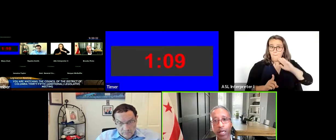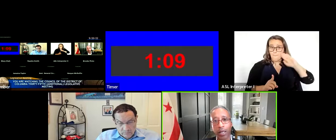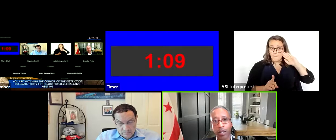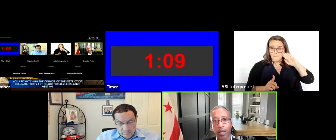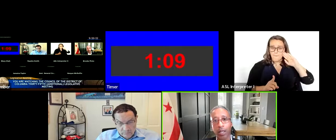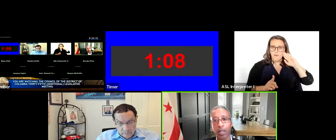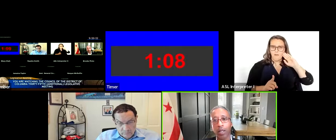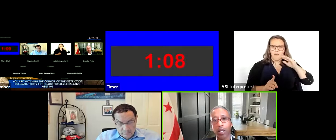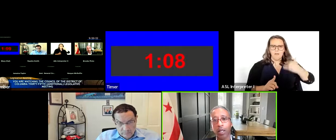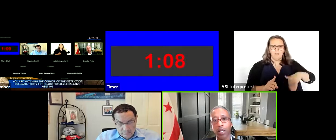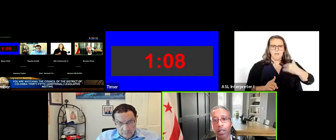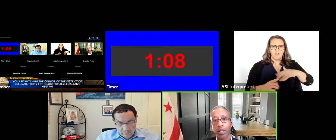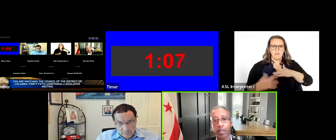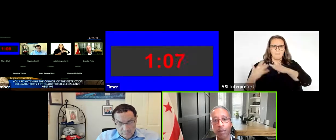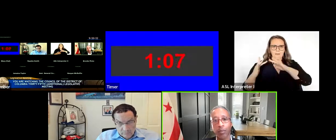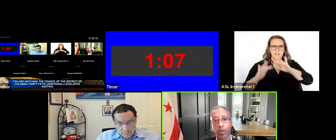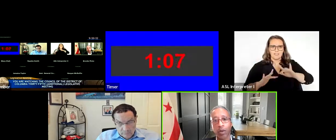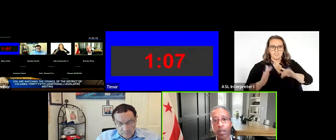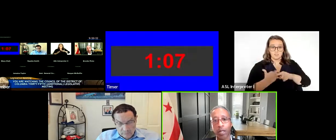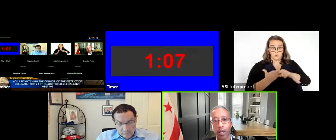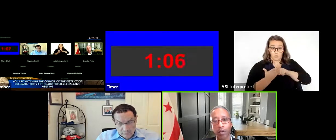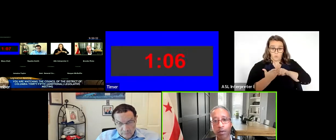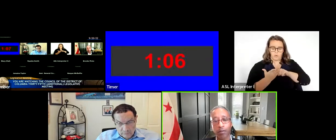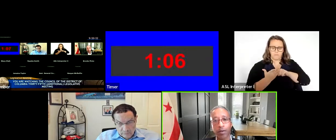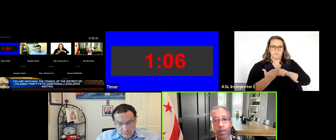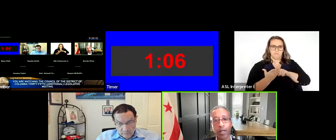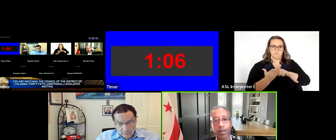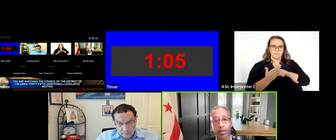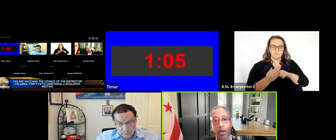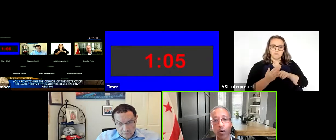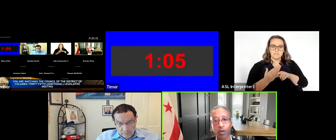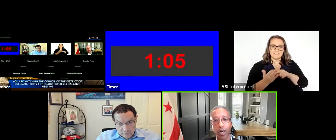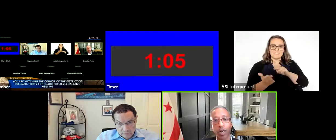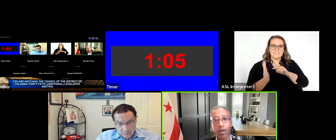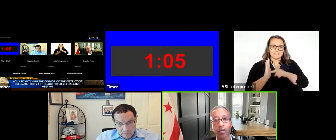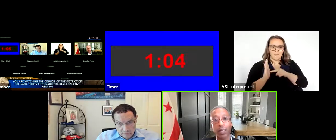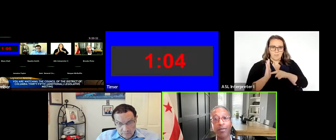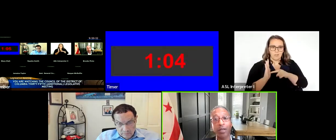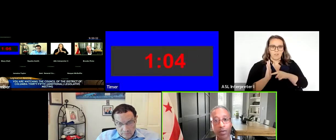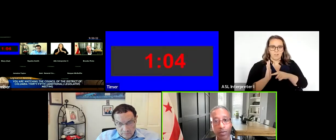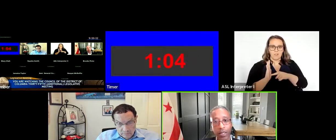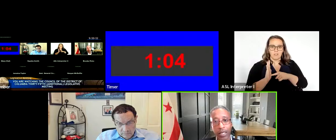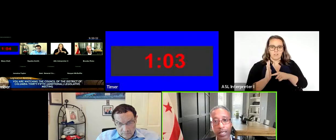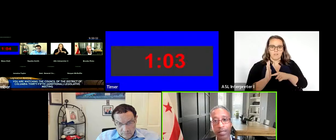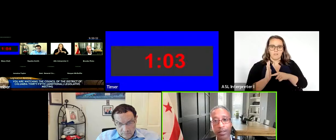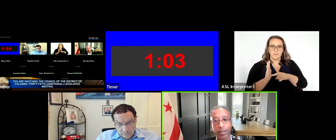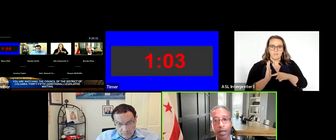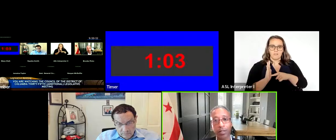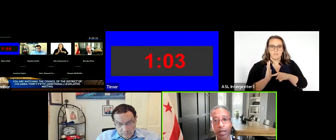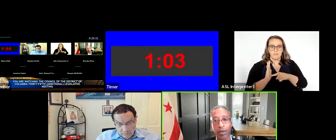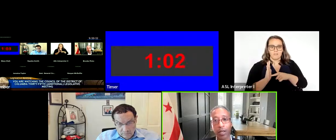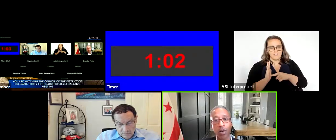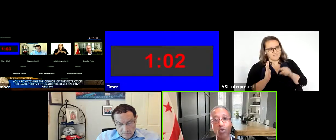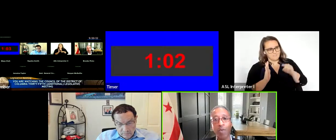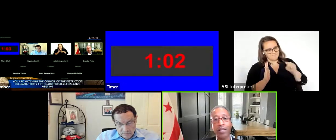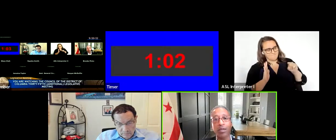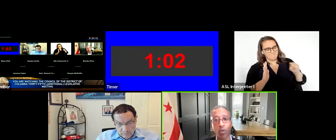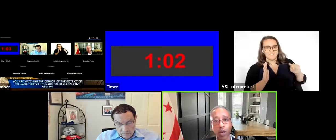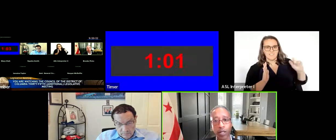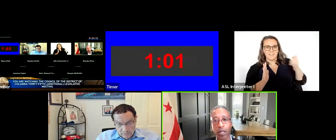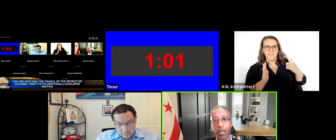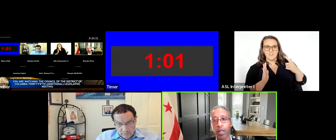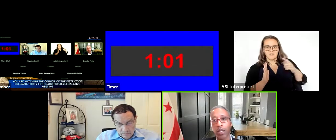shown here is an example worthy of note of the governors in Texas and Arizona and all who